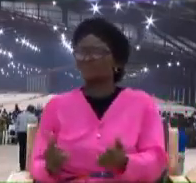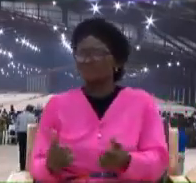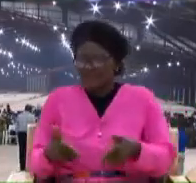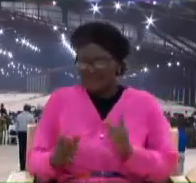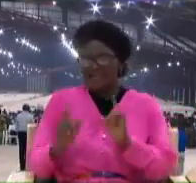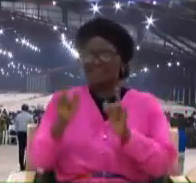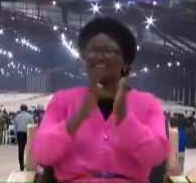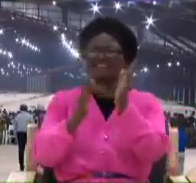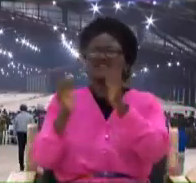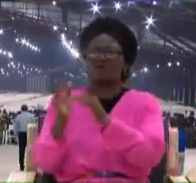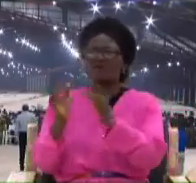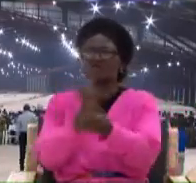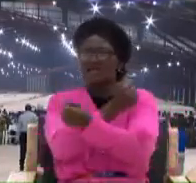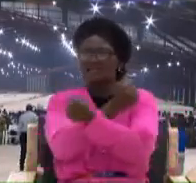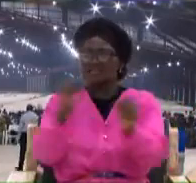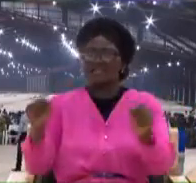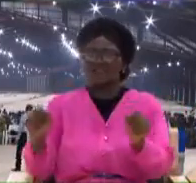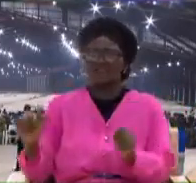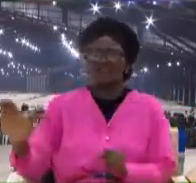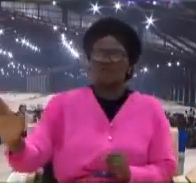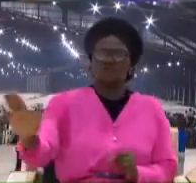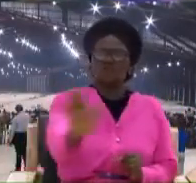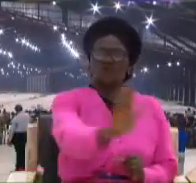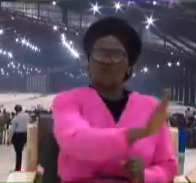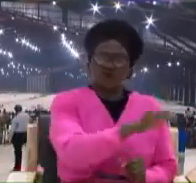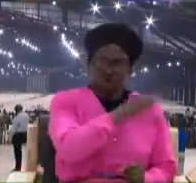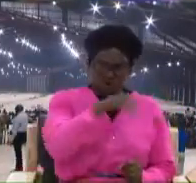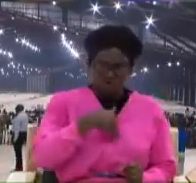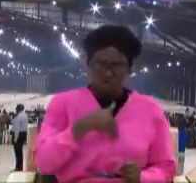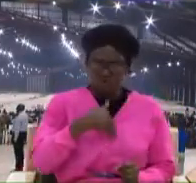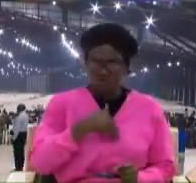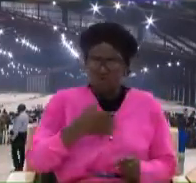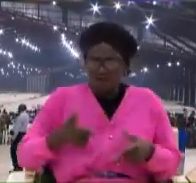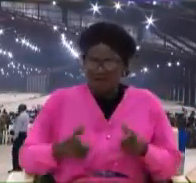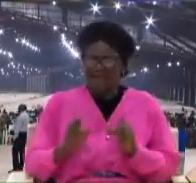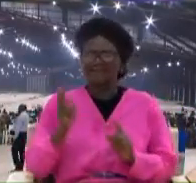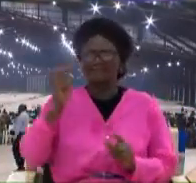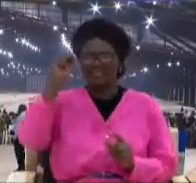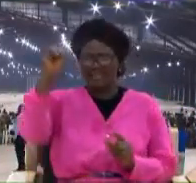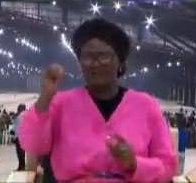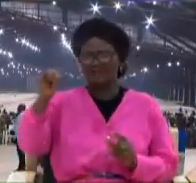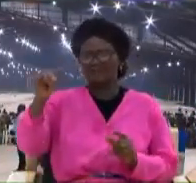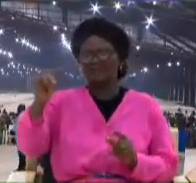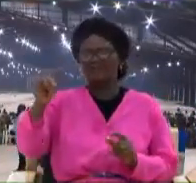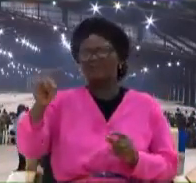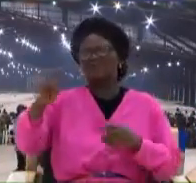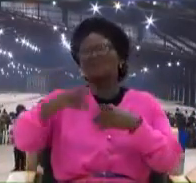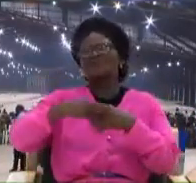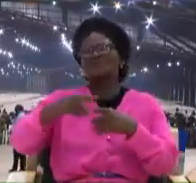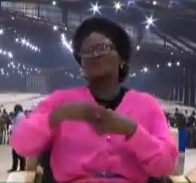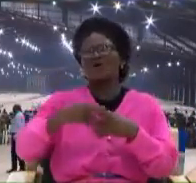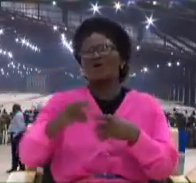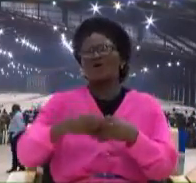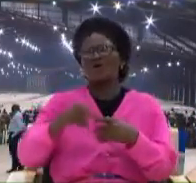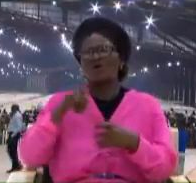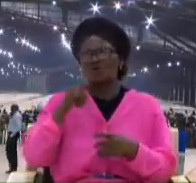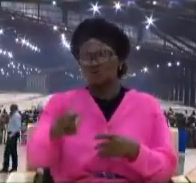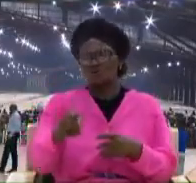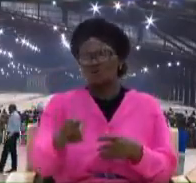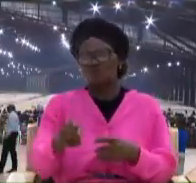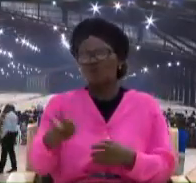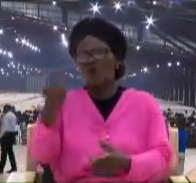you if you are a backslider. Talk to the Almighty God. If you are coming for salvation for the first